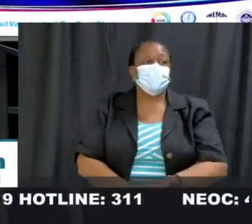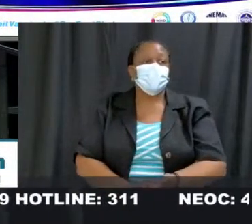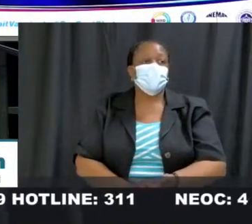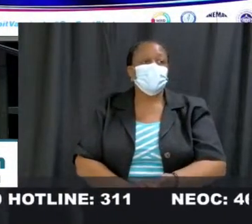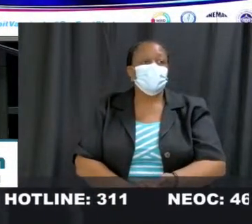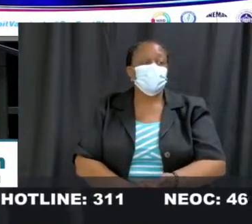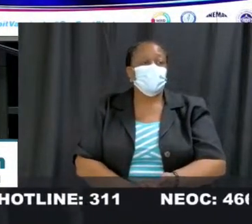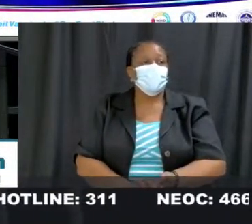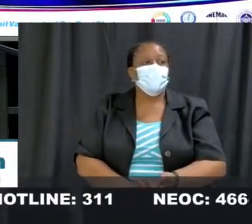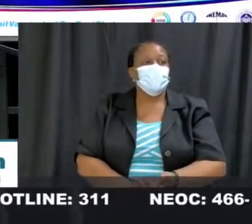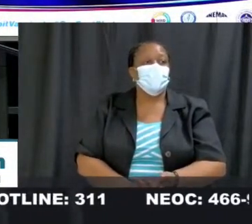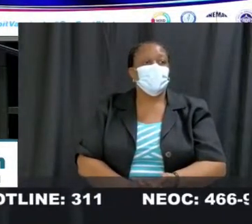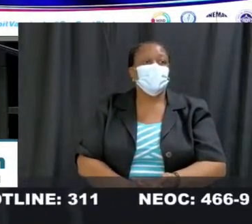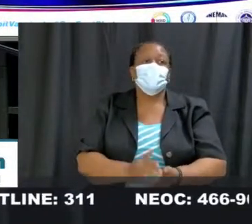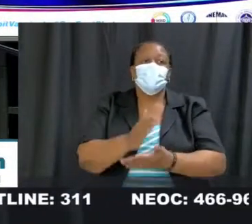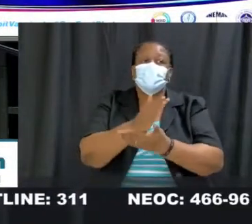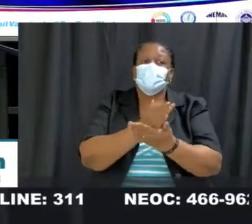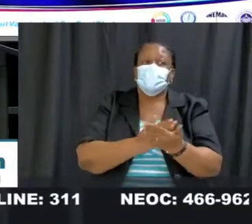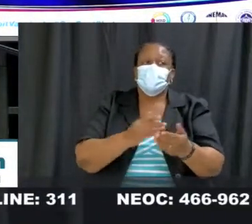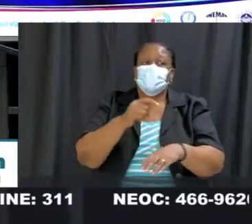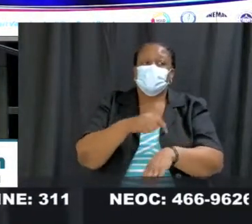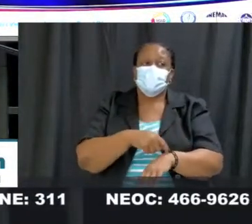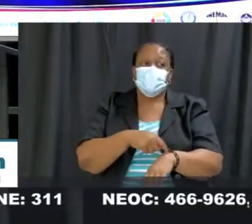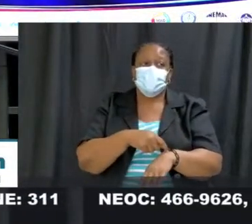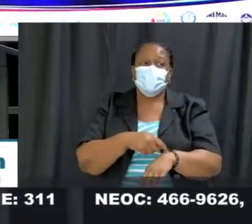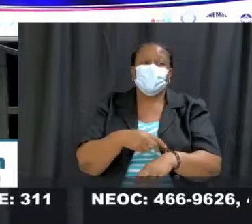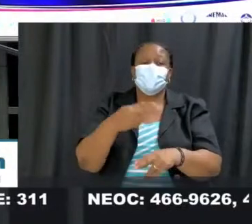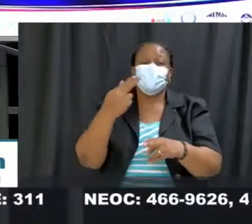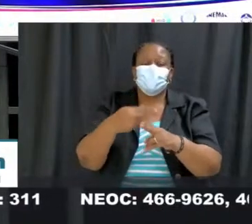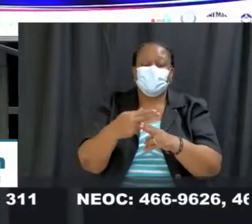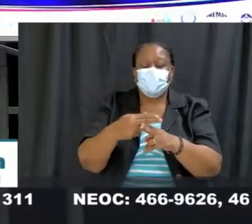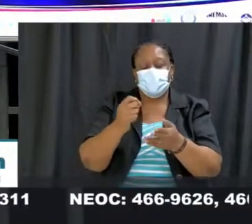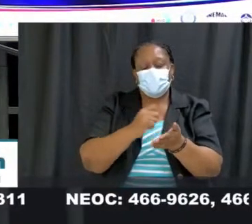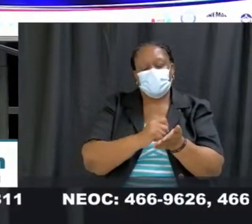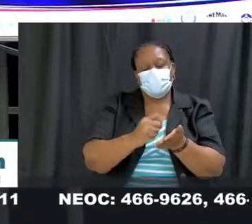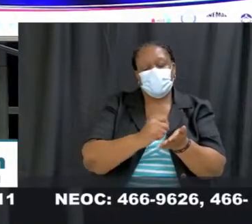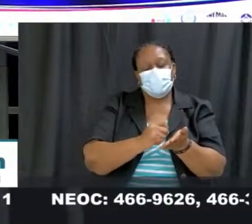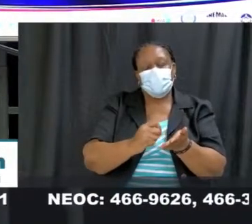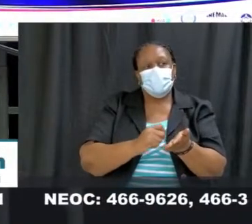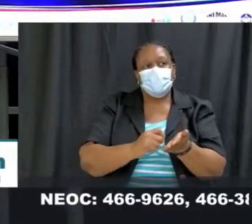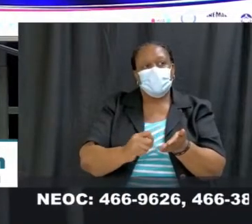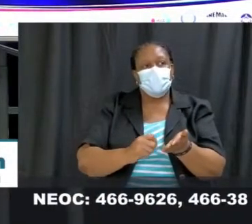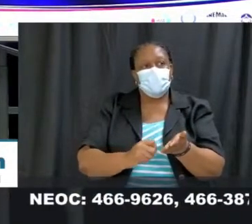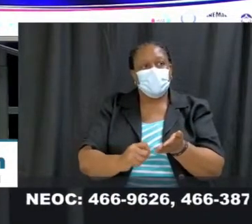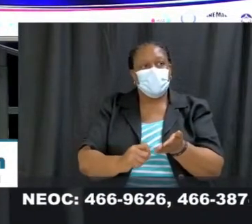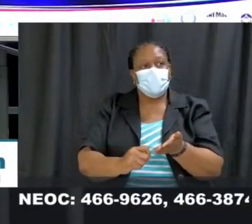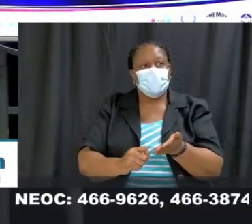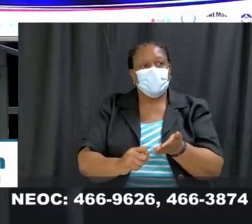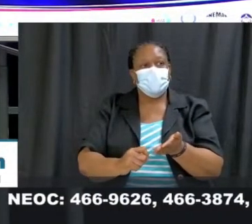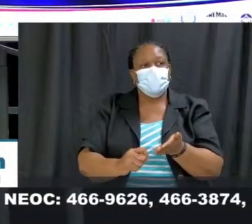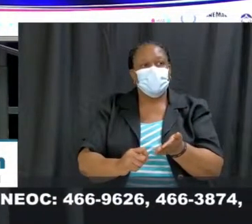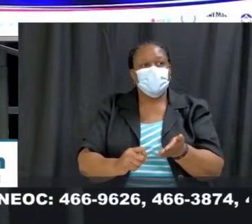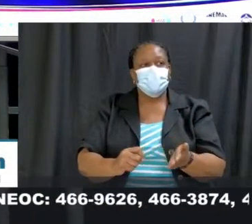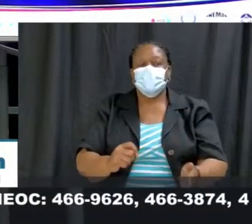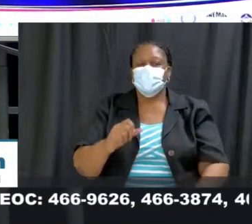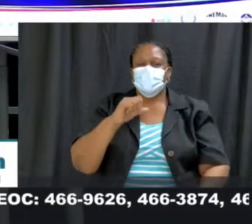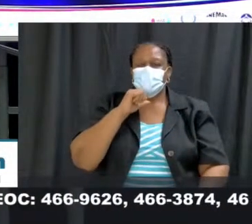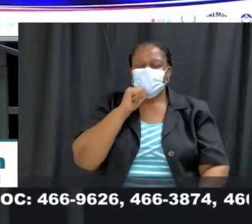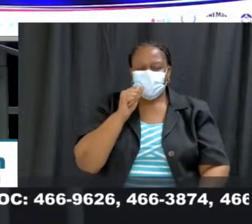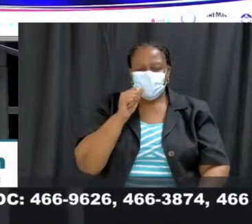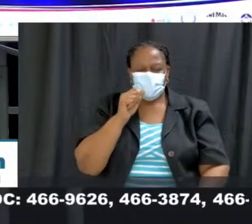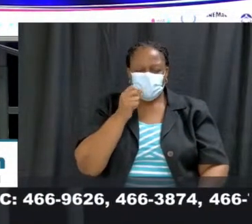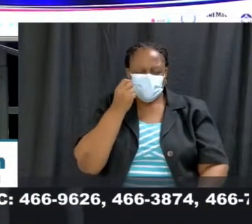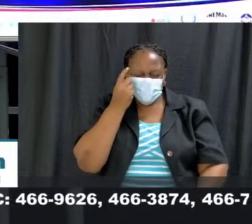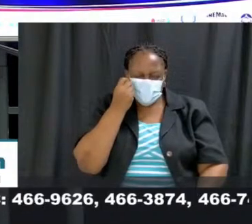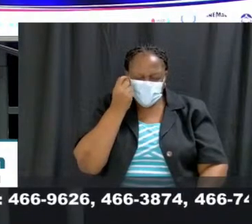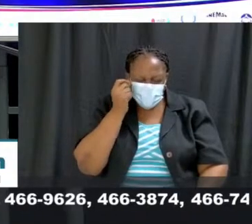where it's human error, that the name that you would have written down on the forms originally, it was not eligible,